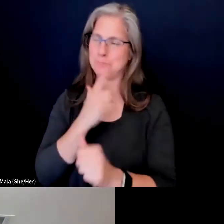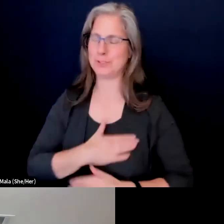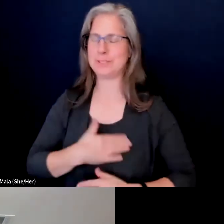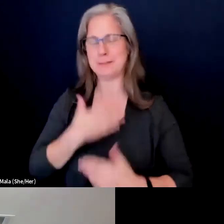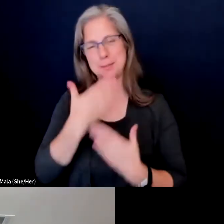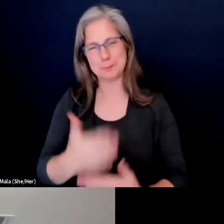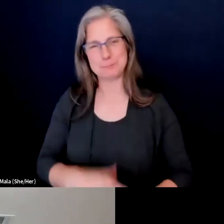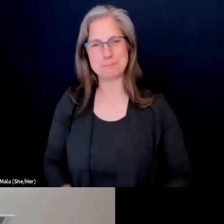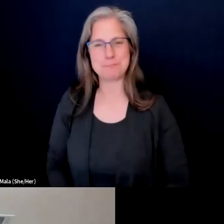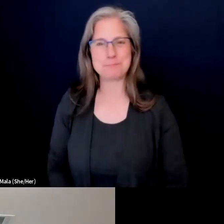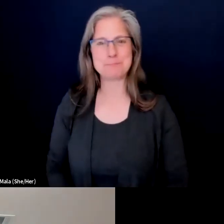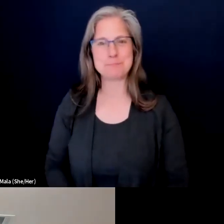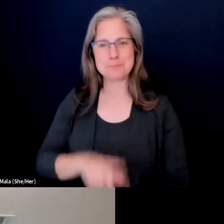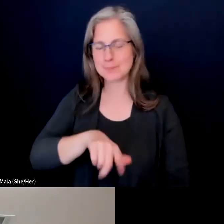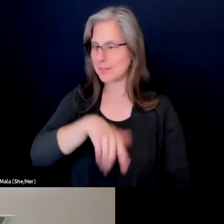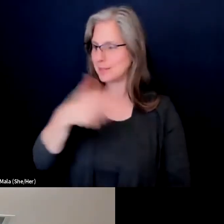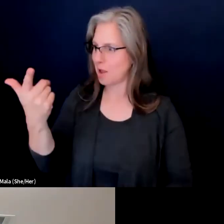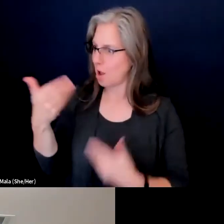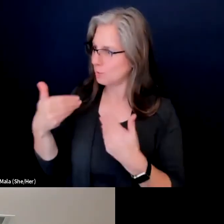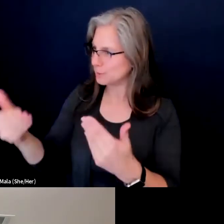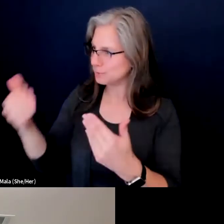you. Onward.